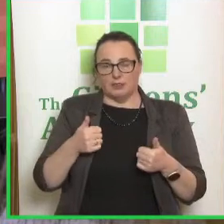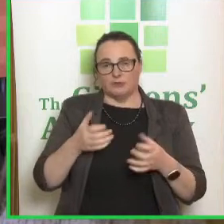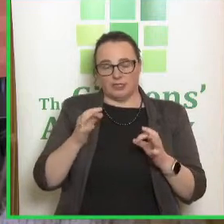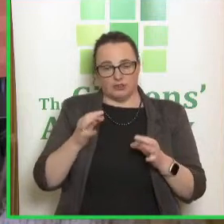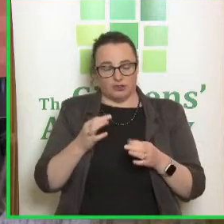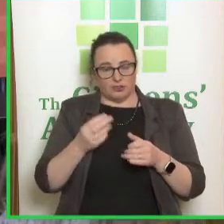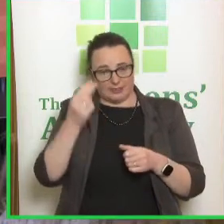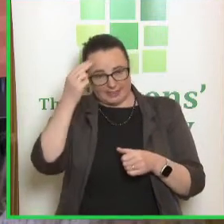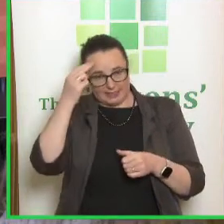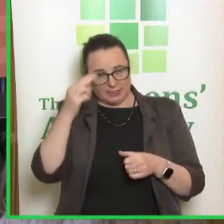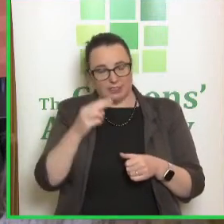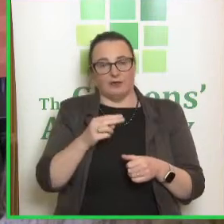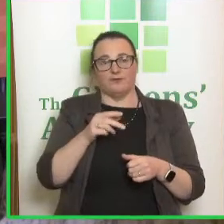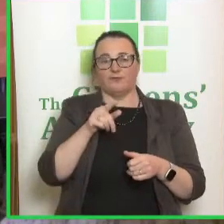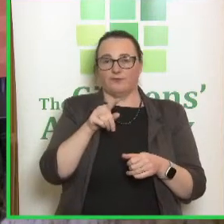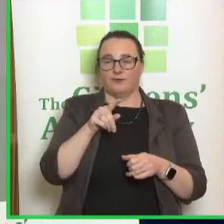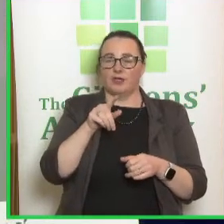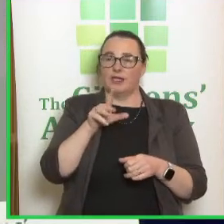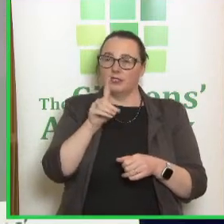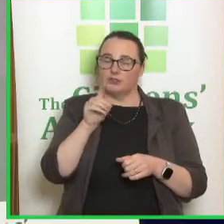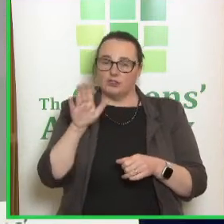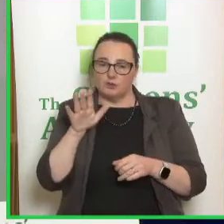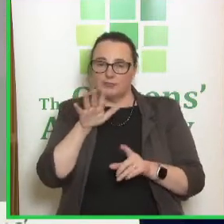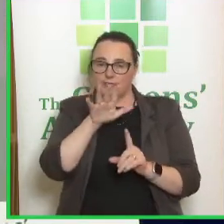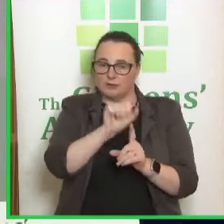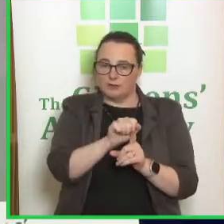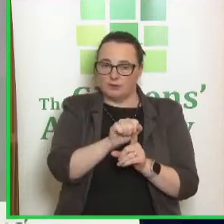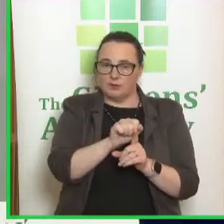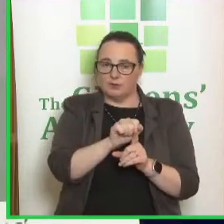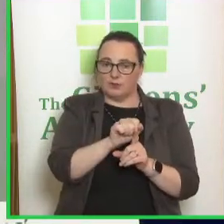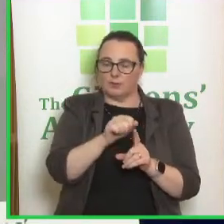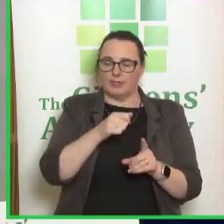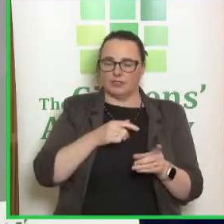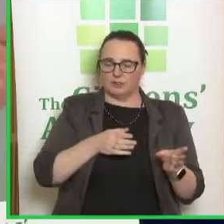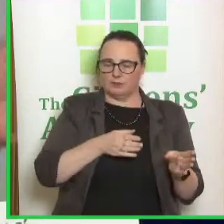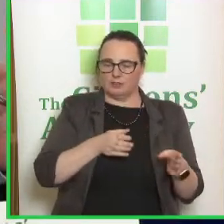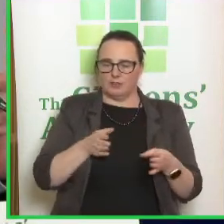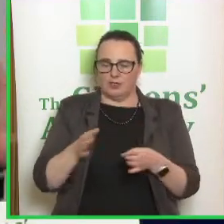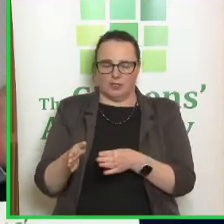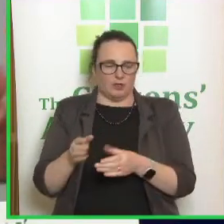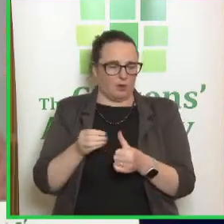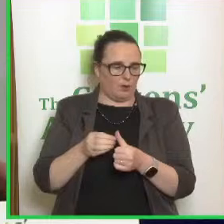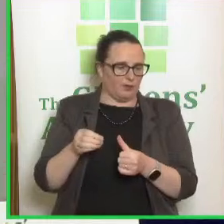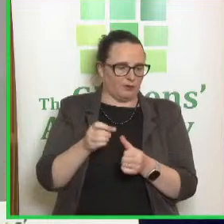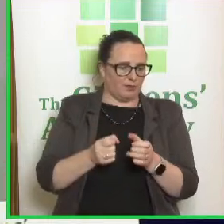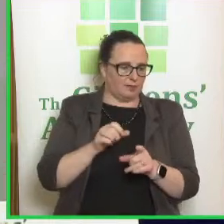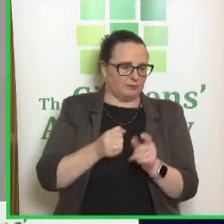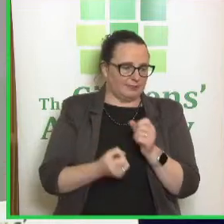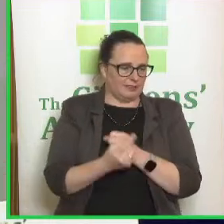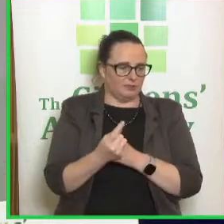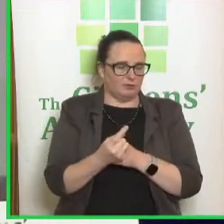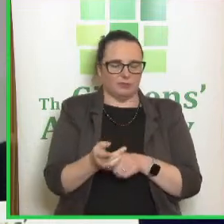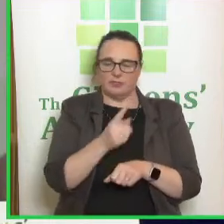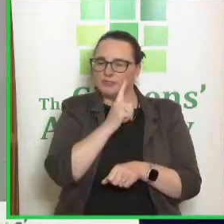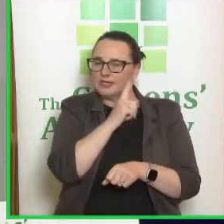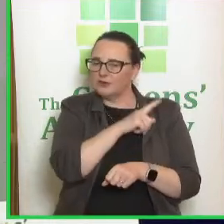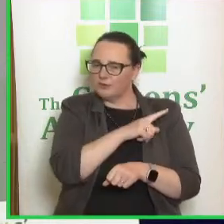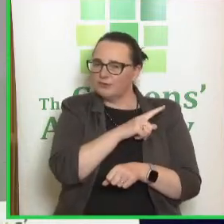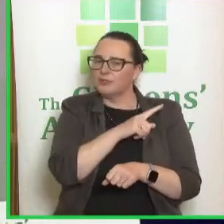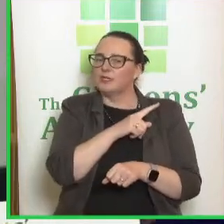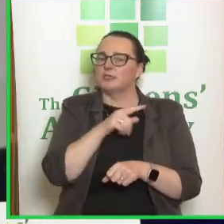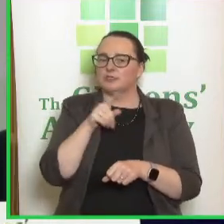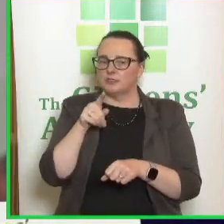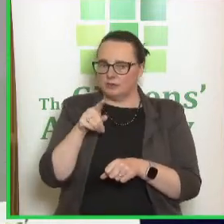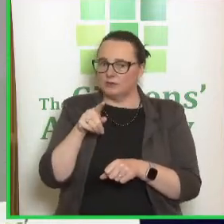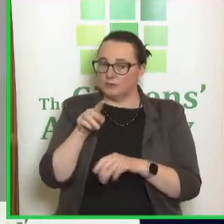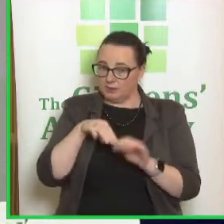at the Assembly of the issue of dual diagnosis, and you can't just route a person down one route and ignore, the other challenging issues. So, and the Minister's made some